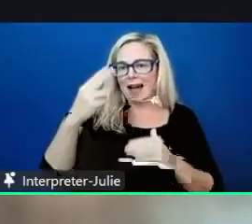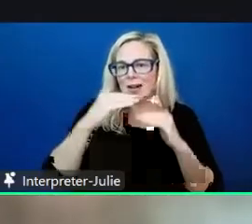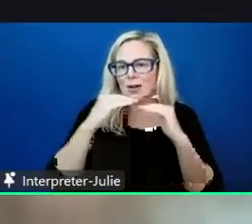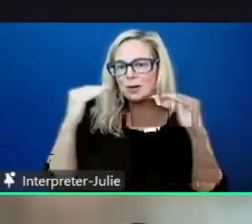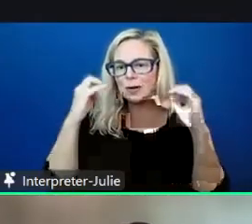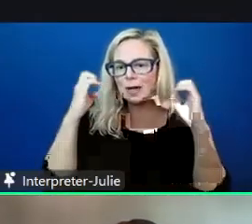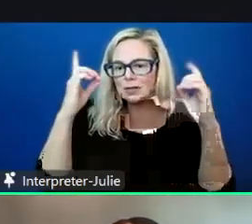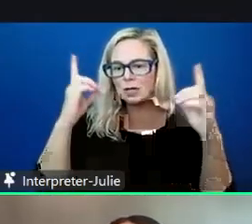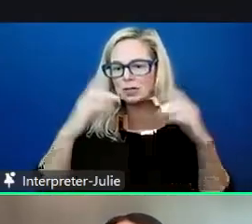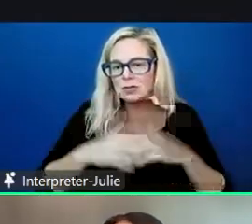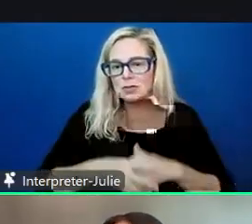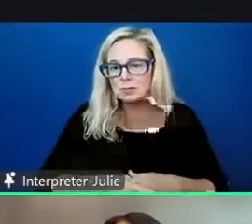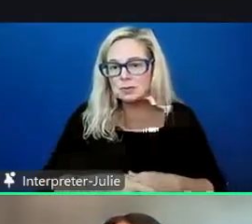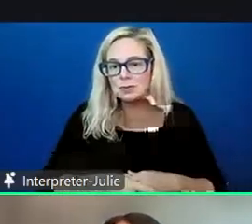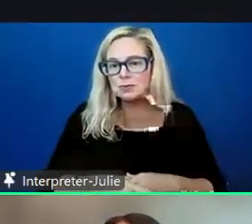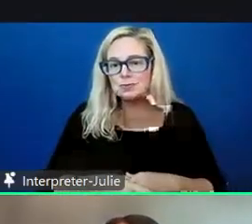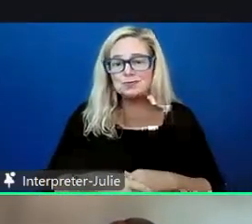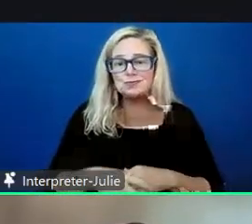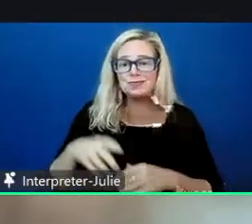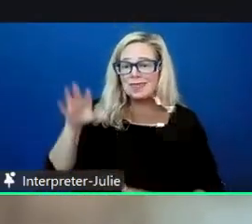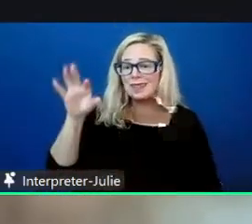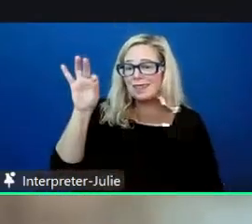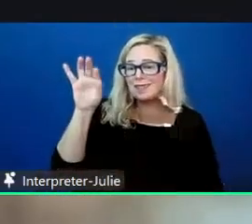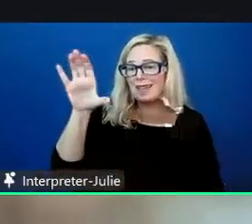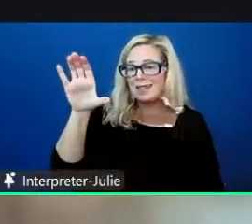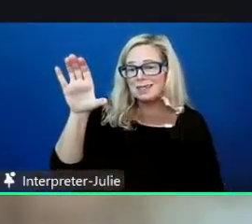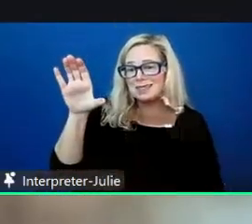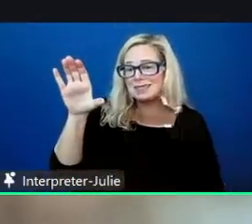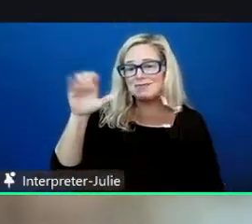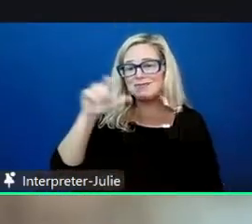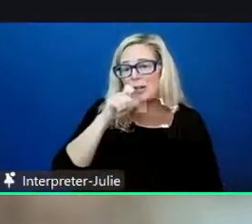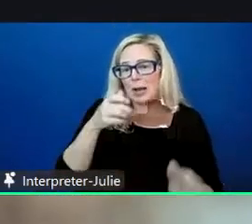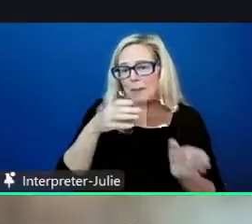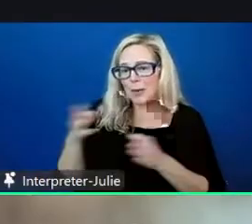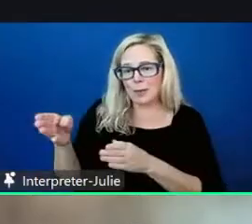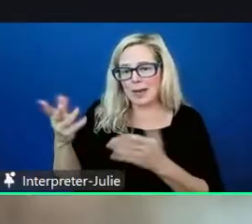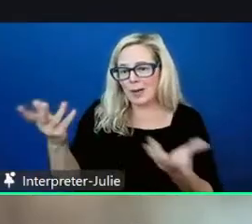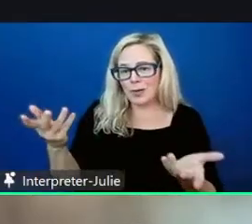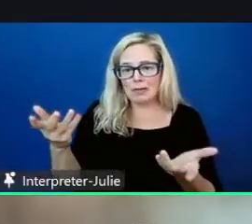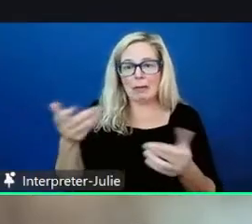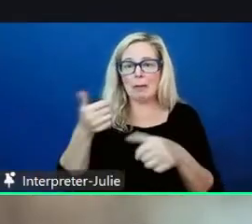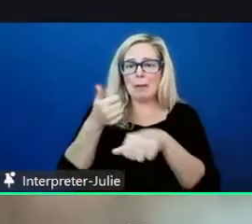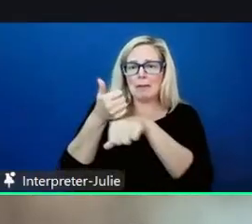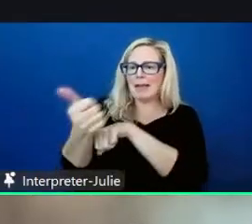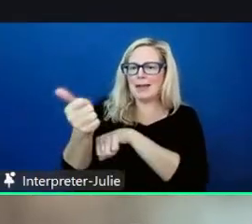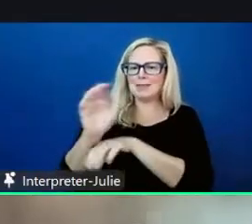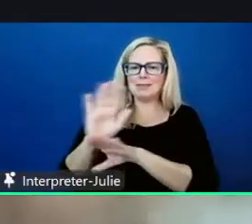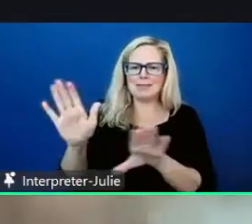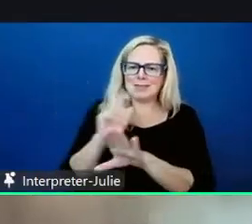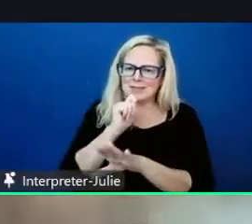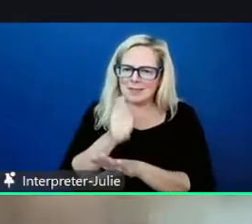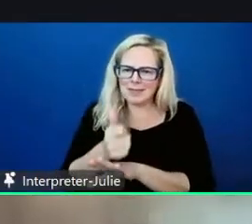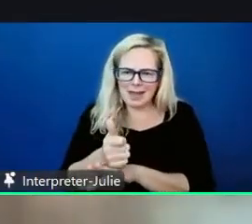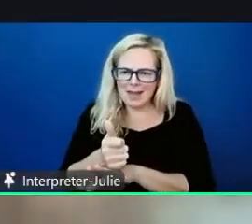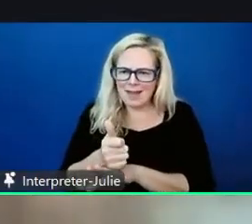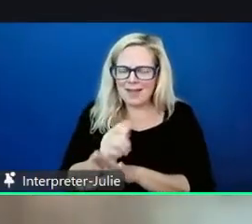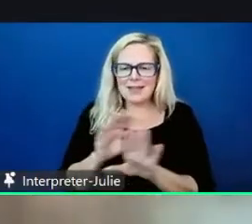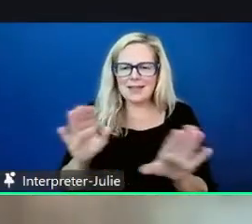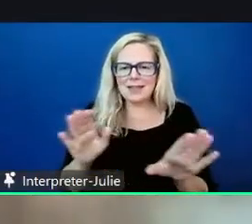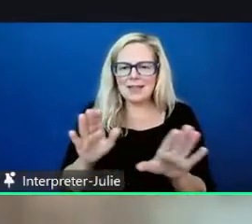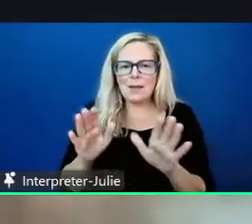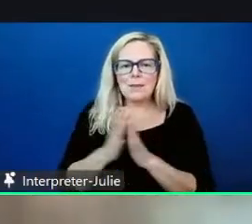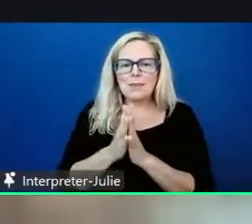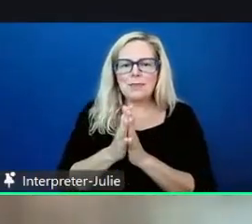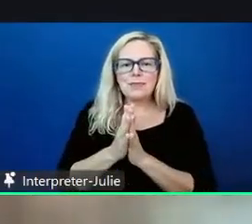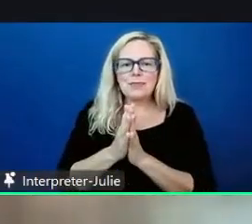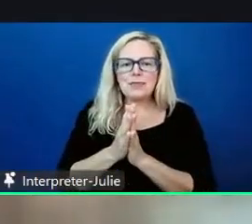Faculty are also underprepared, and this isn't about like blaming them or saying that our faculty members are bad. Obviously we like